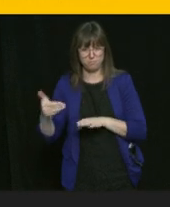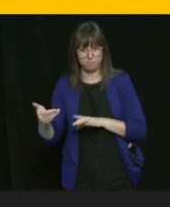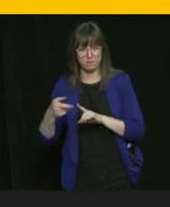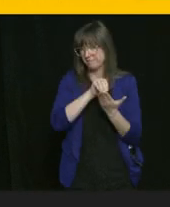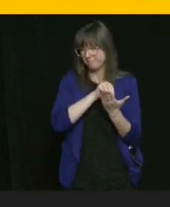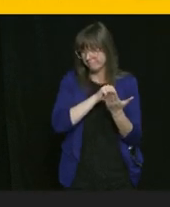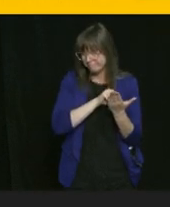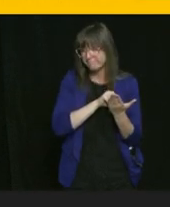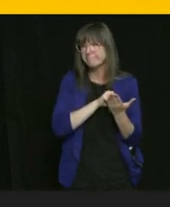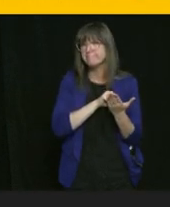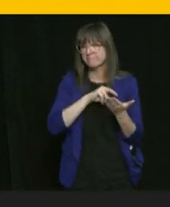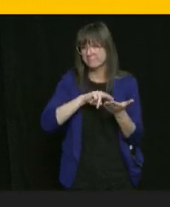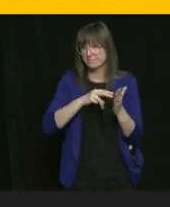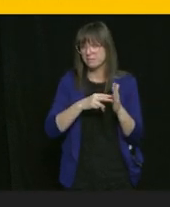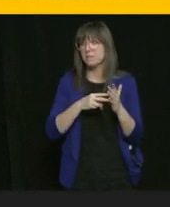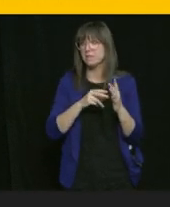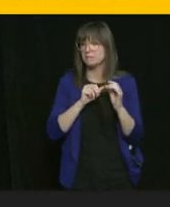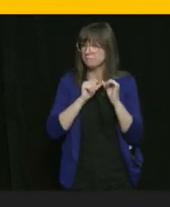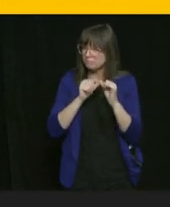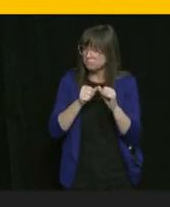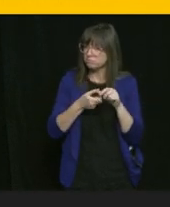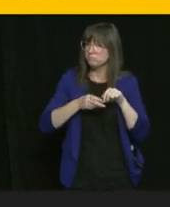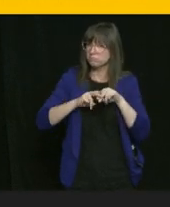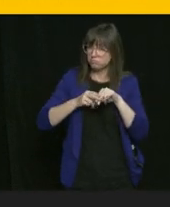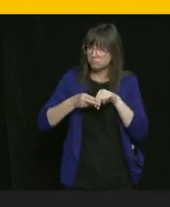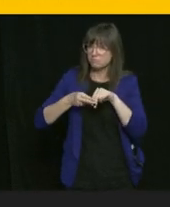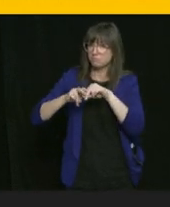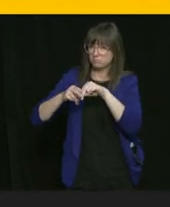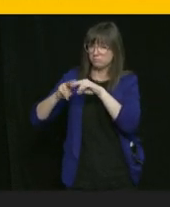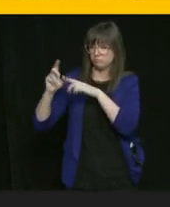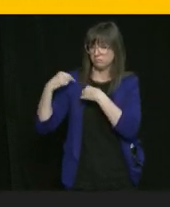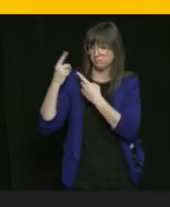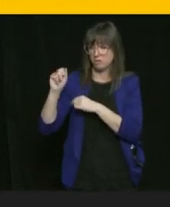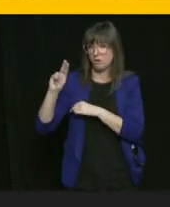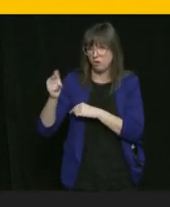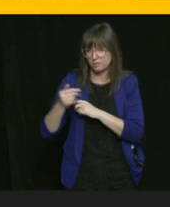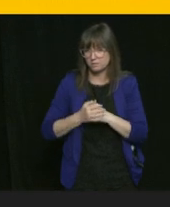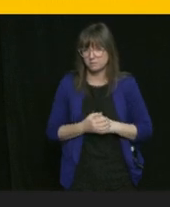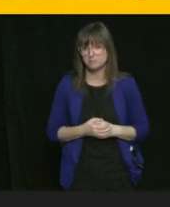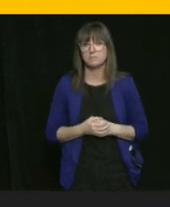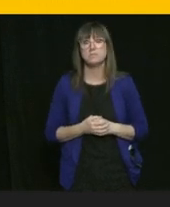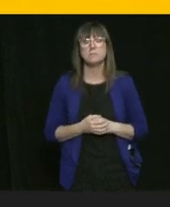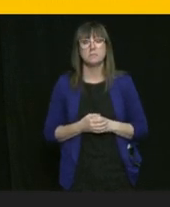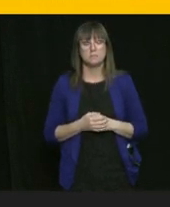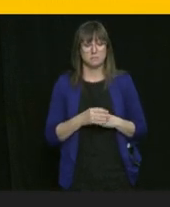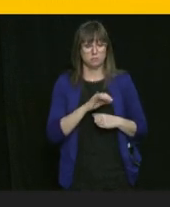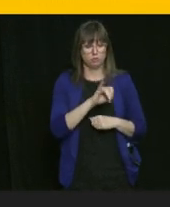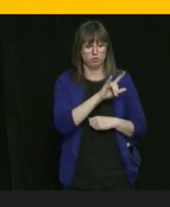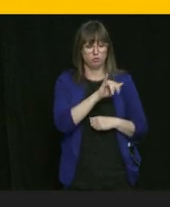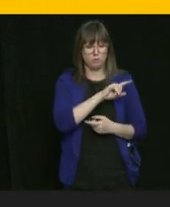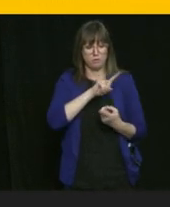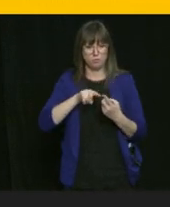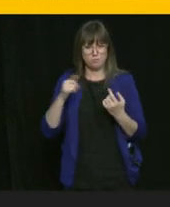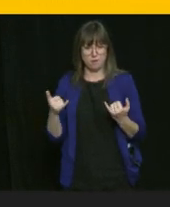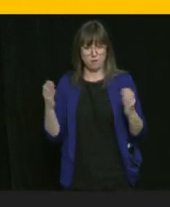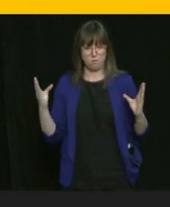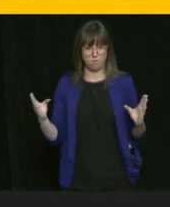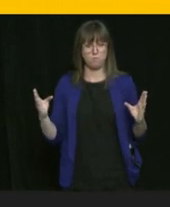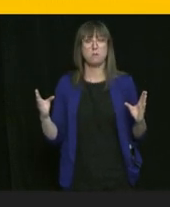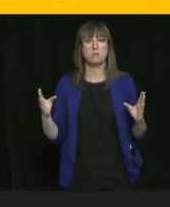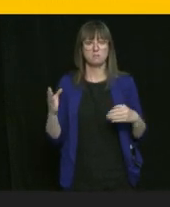dying due to COVID-19 gradual but steady increase since August. From July to present, the